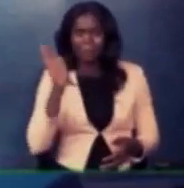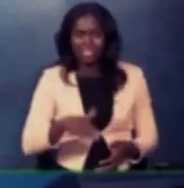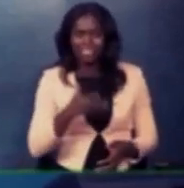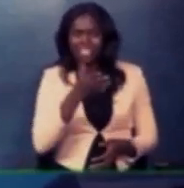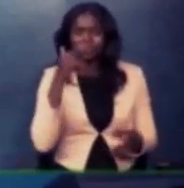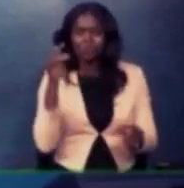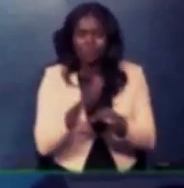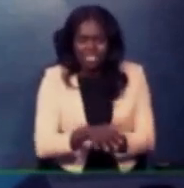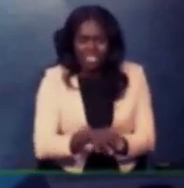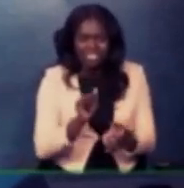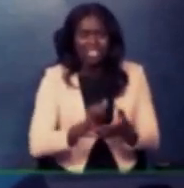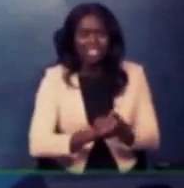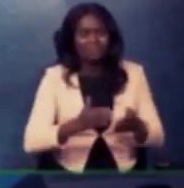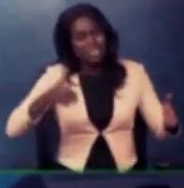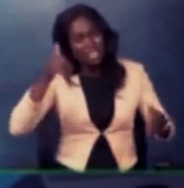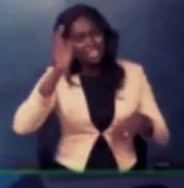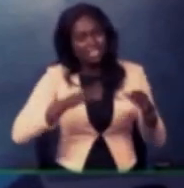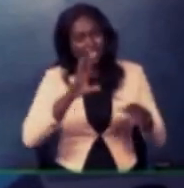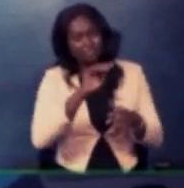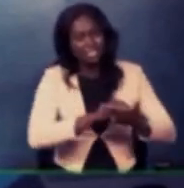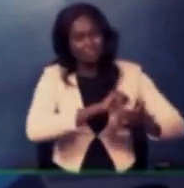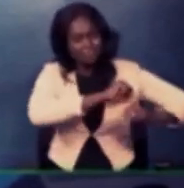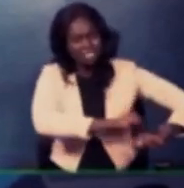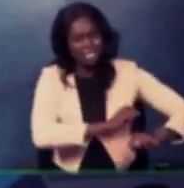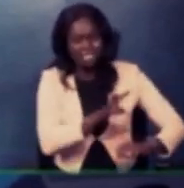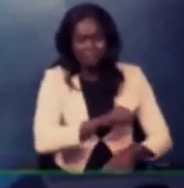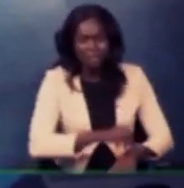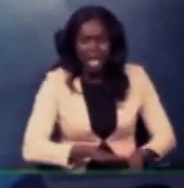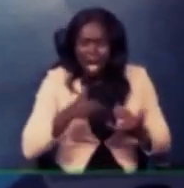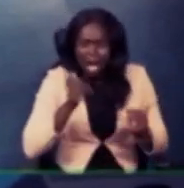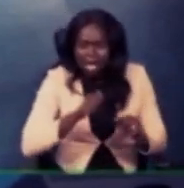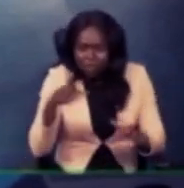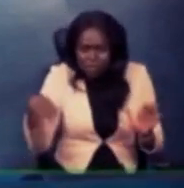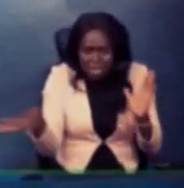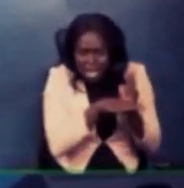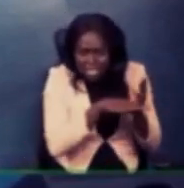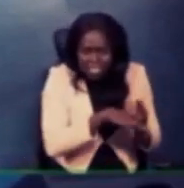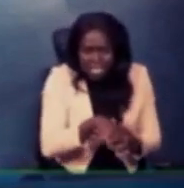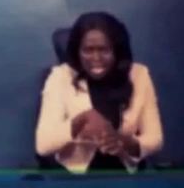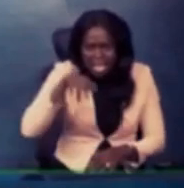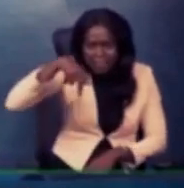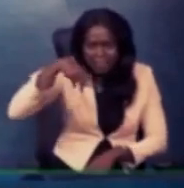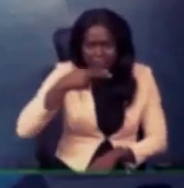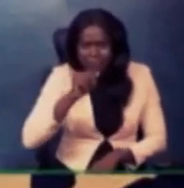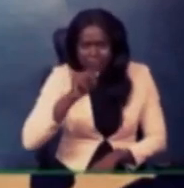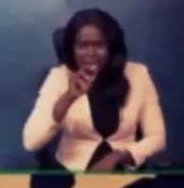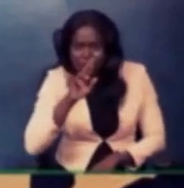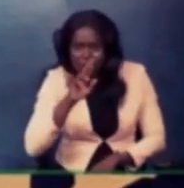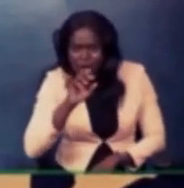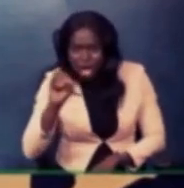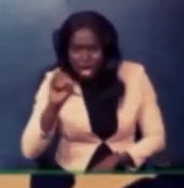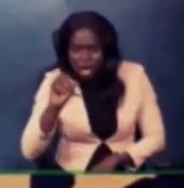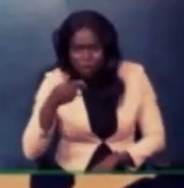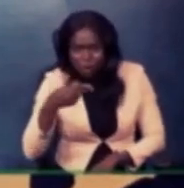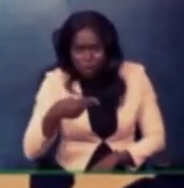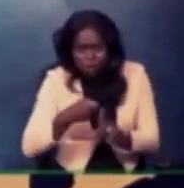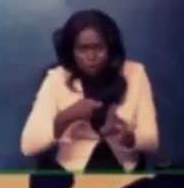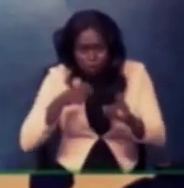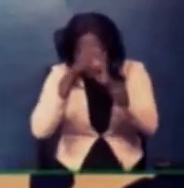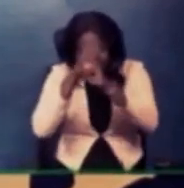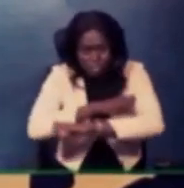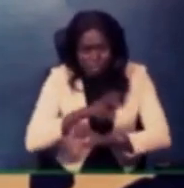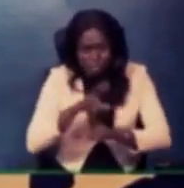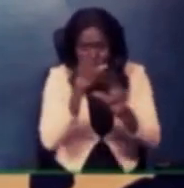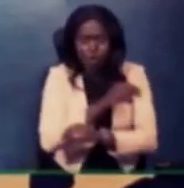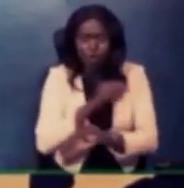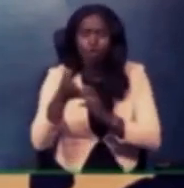that protects them. How would you have casted Pharaoh from Egypt? No, God had to give Joseph favor with Pharaoh for him